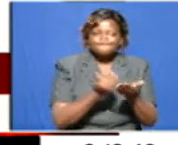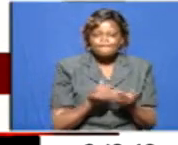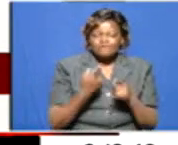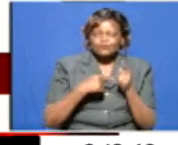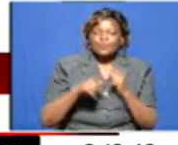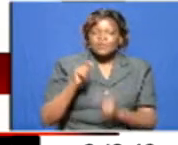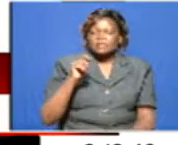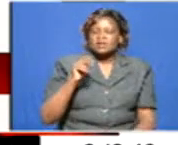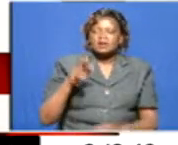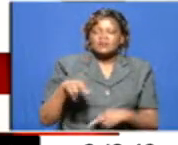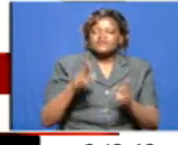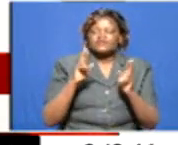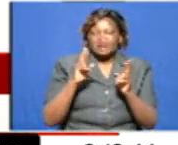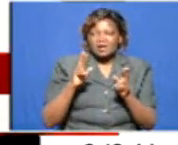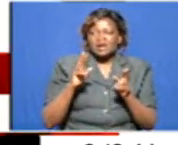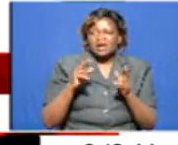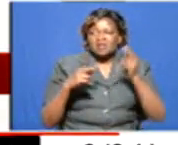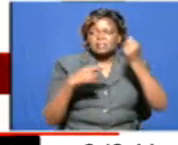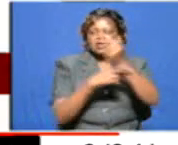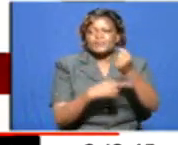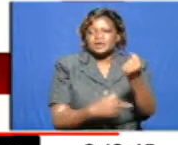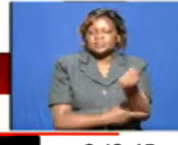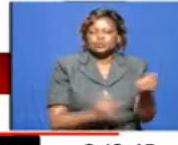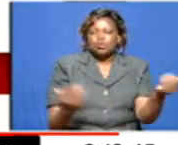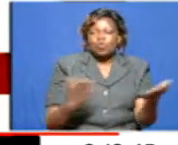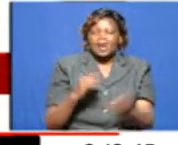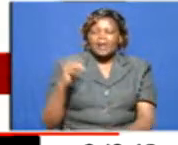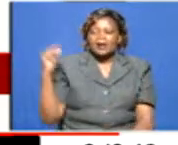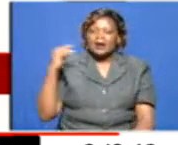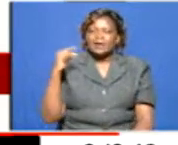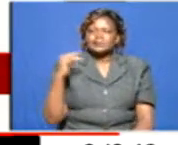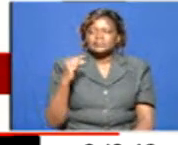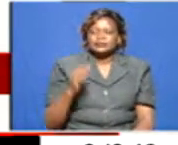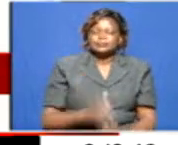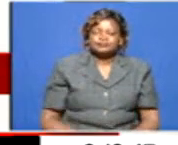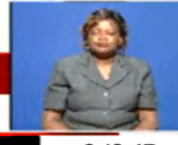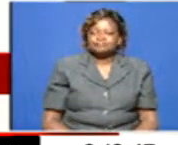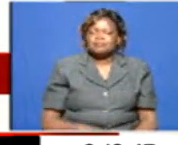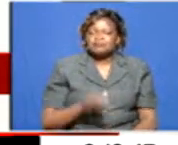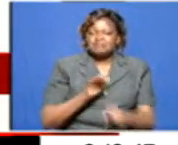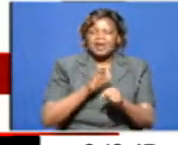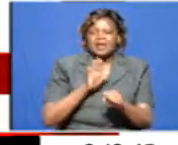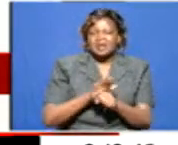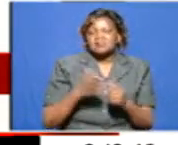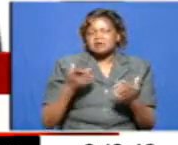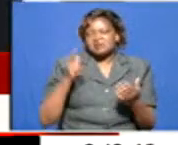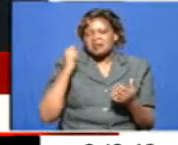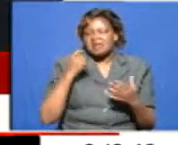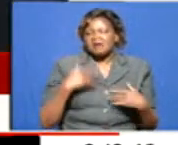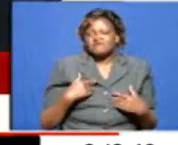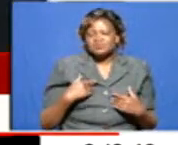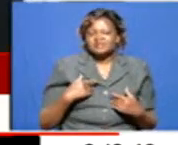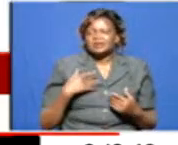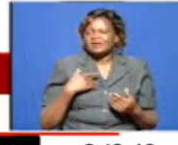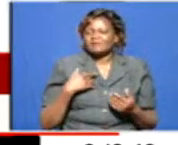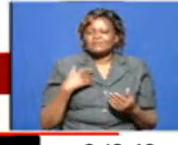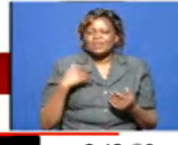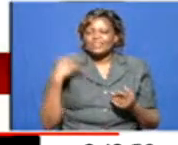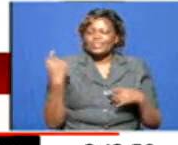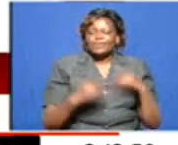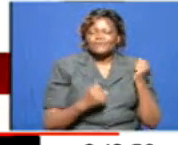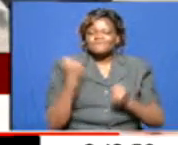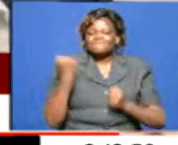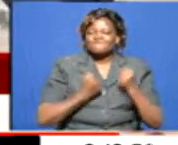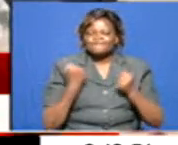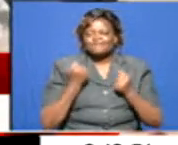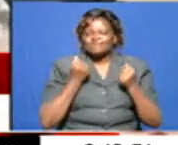River at the bridge at Garissa. A lot of those are Kenyans. There is torture signs on each one of them. Who did this, we